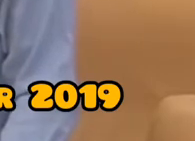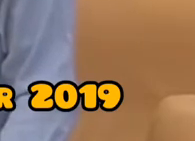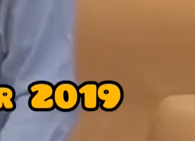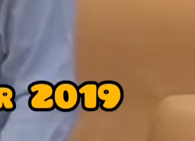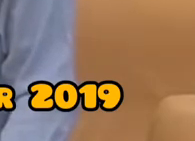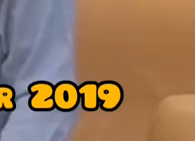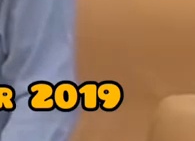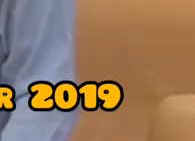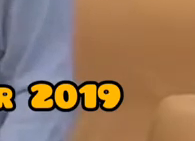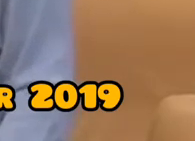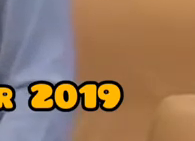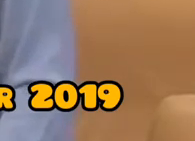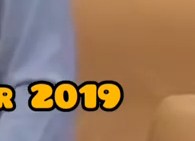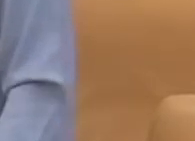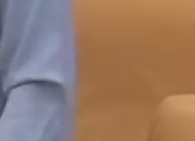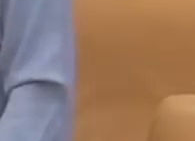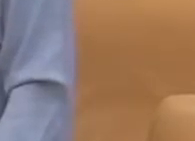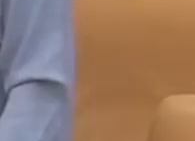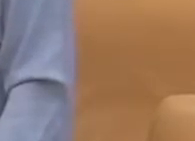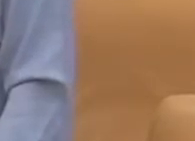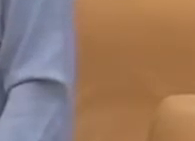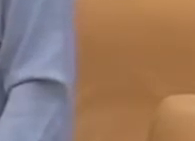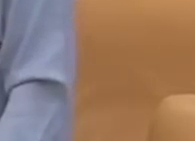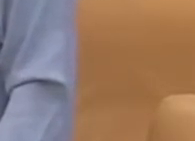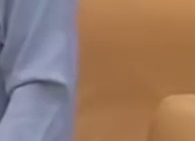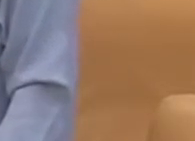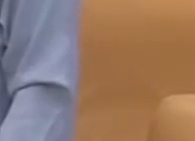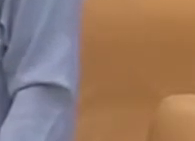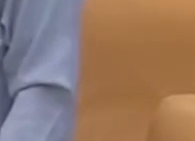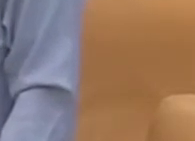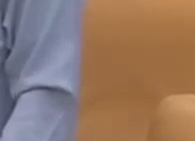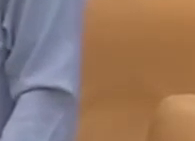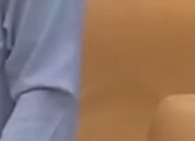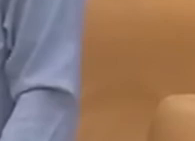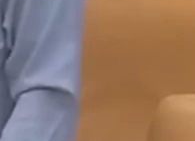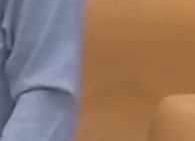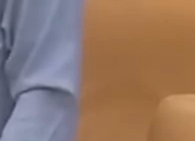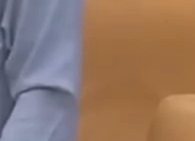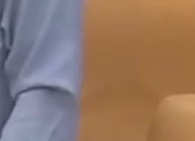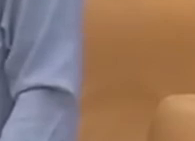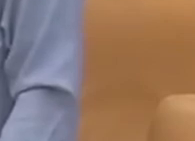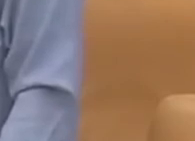then 7. The report is referred to